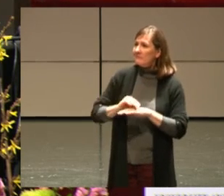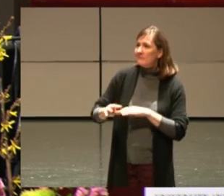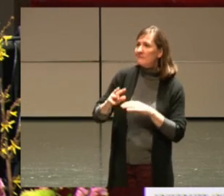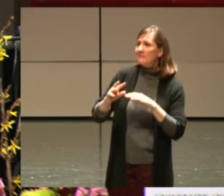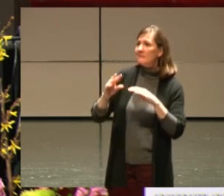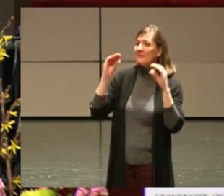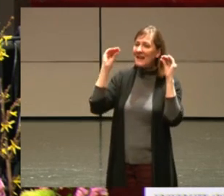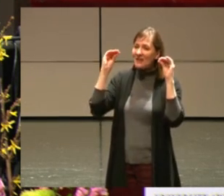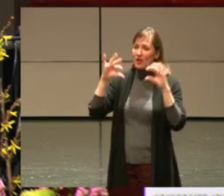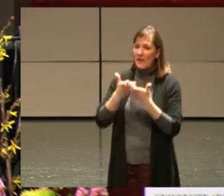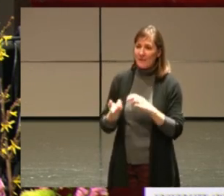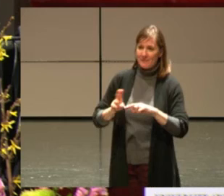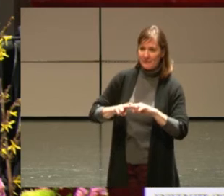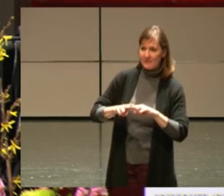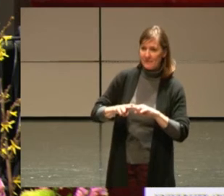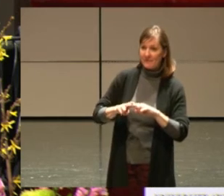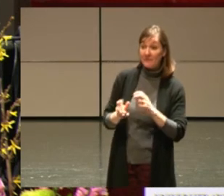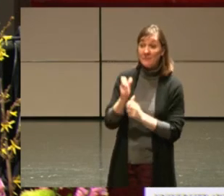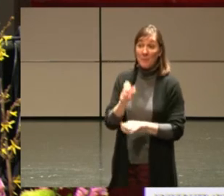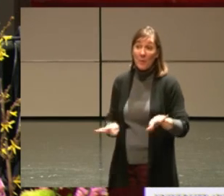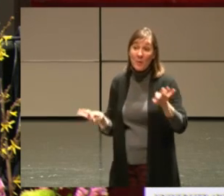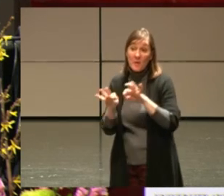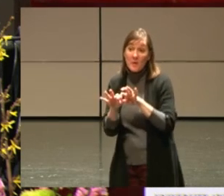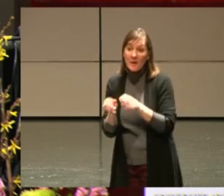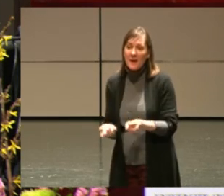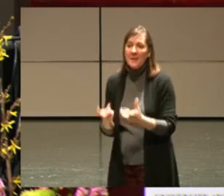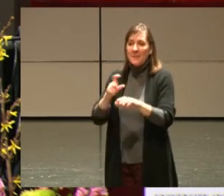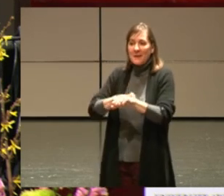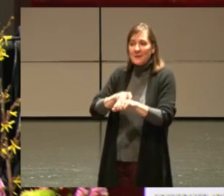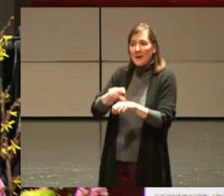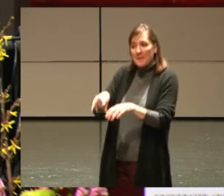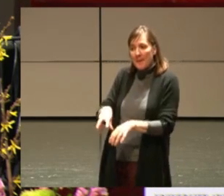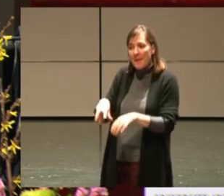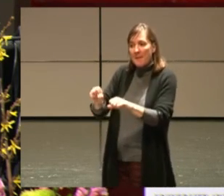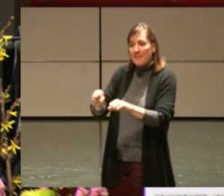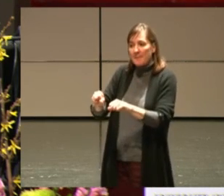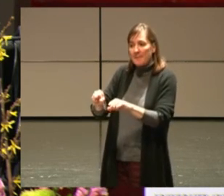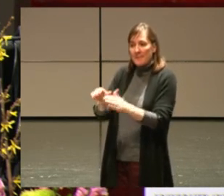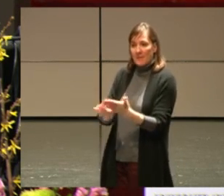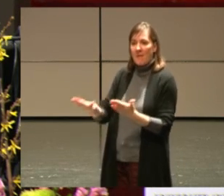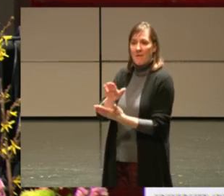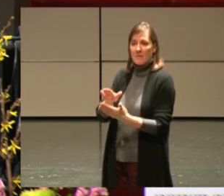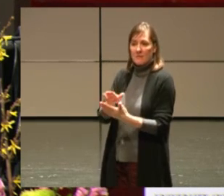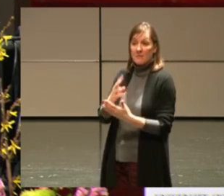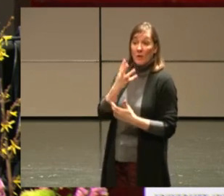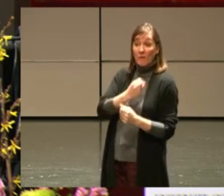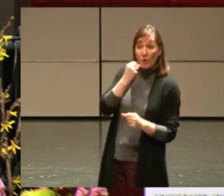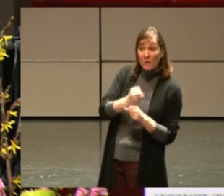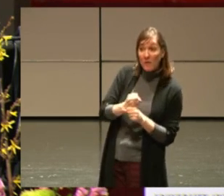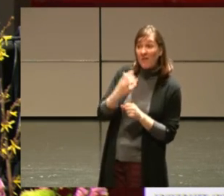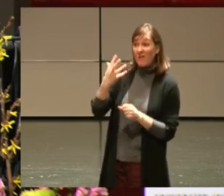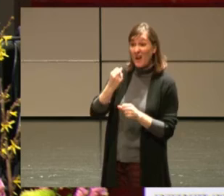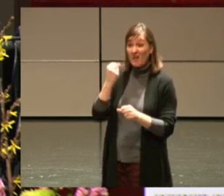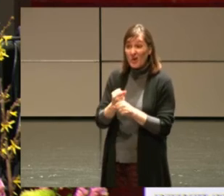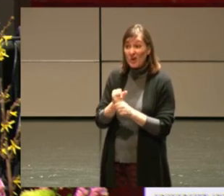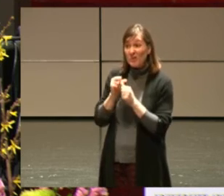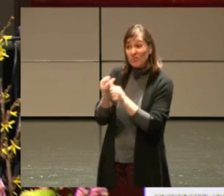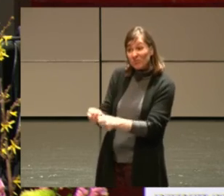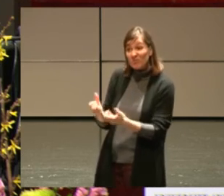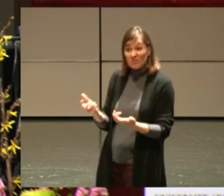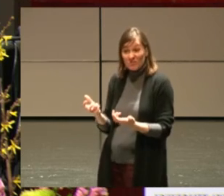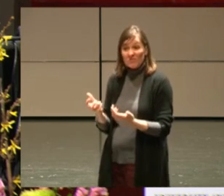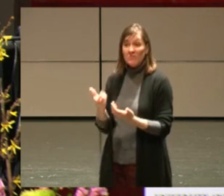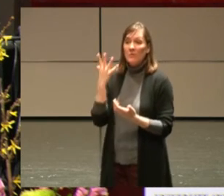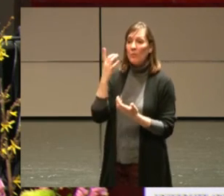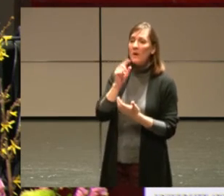of education. The number one most important is how much time you spend in college. That's the number one. Tuition is actually modest. There's housing, there's a lot of